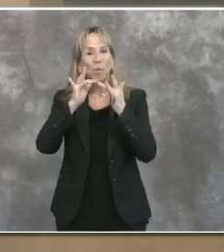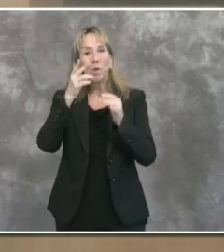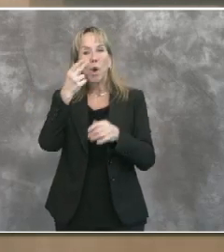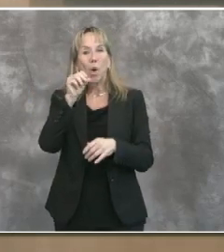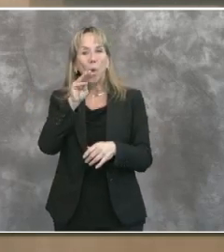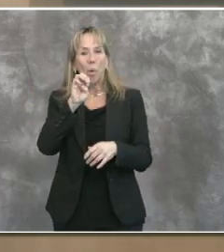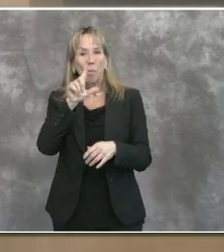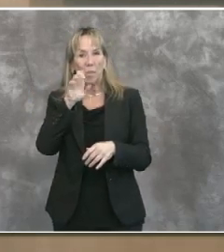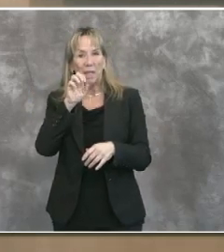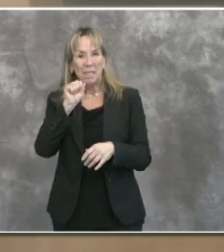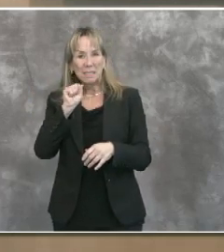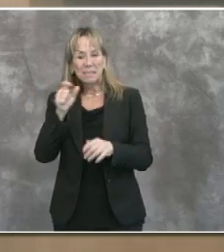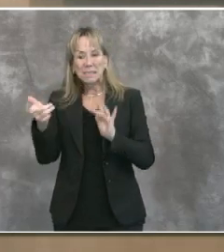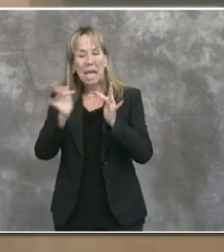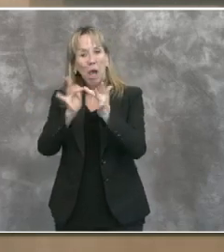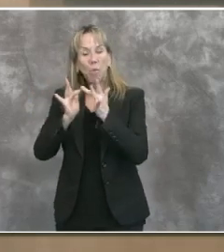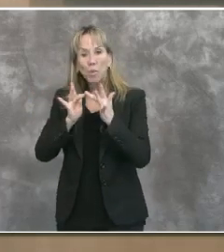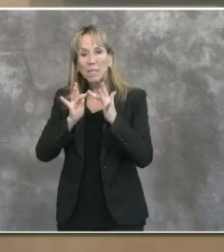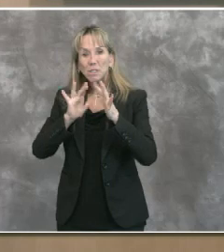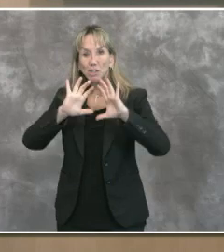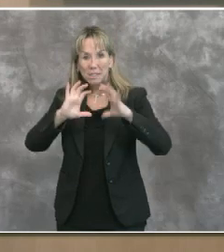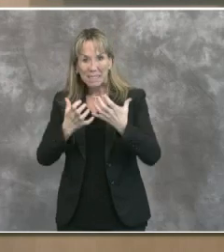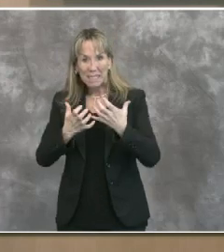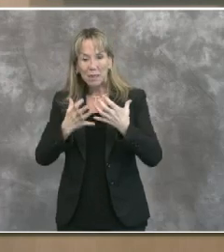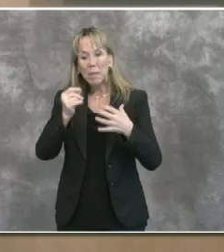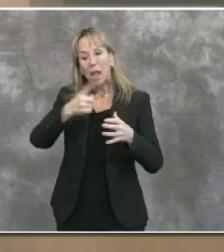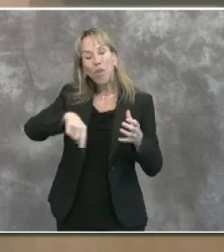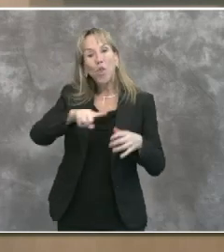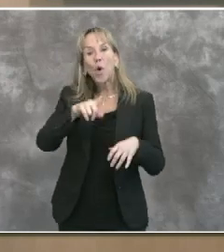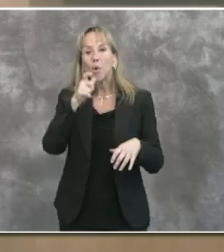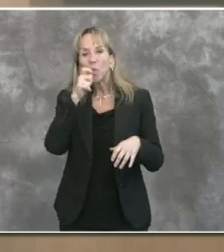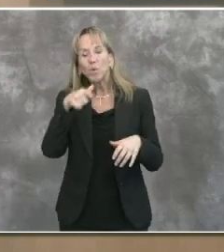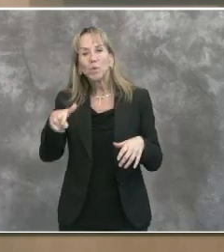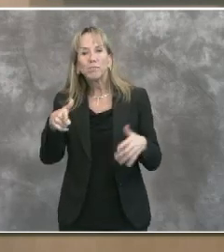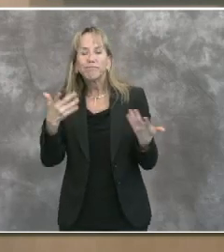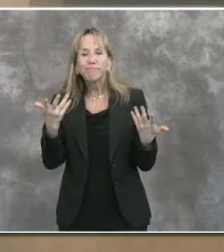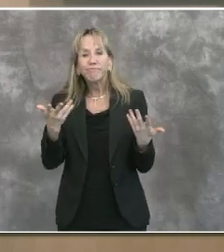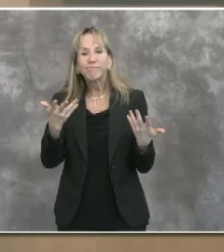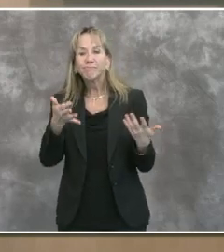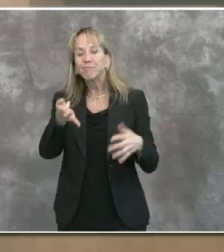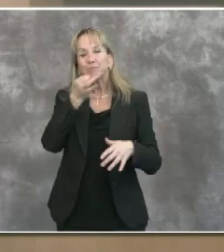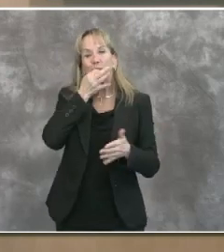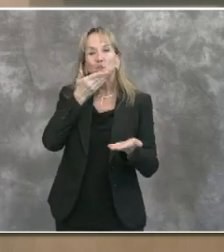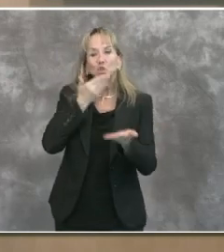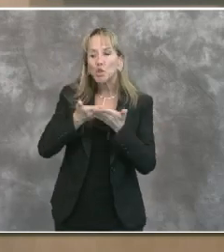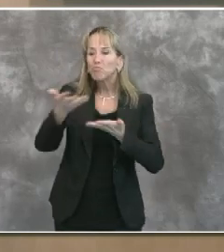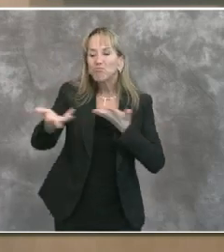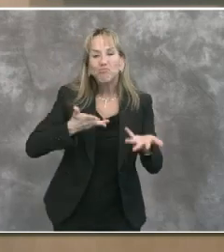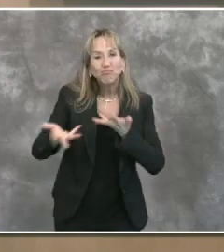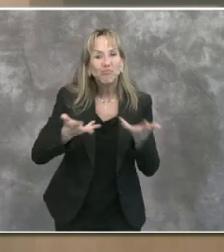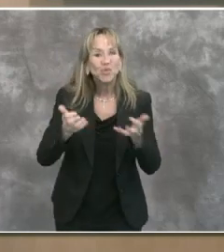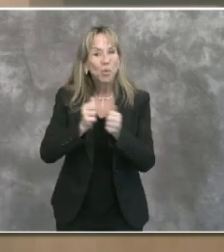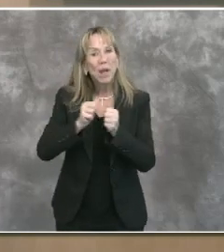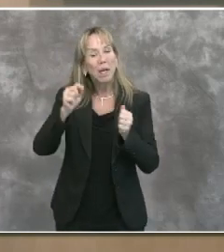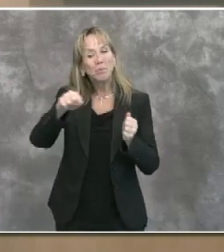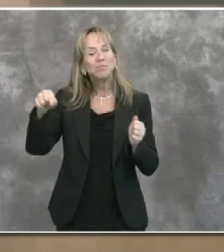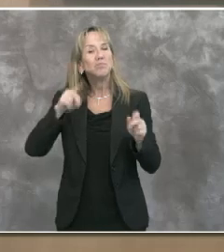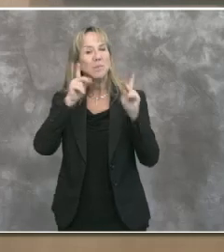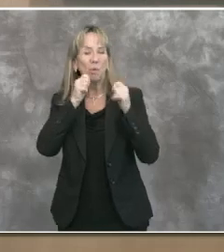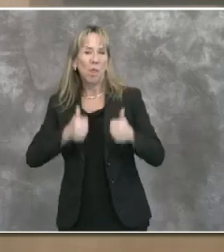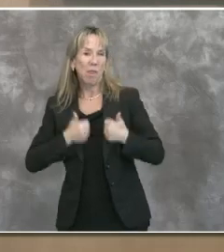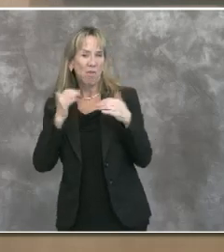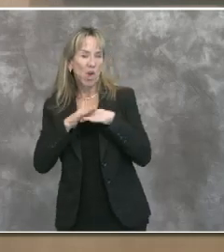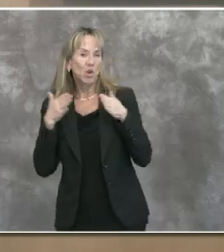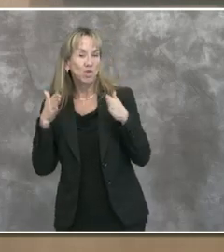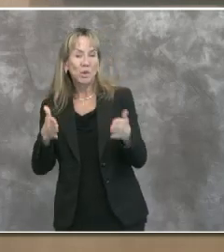teams, and again, individuals who are very skilled at speaking with individuals who've lived on the street,